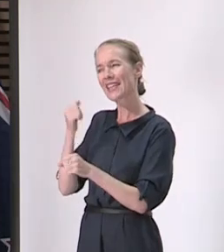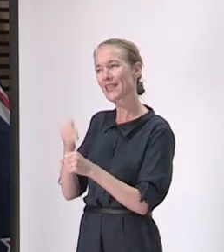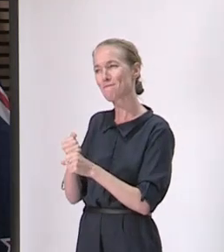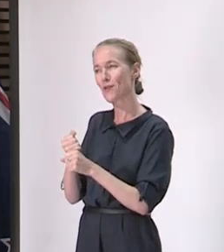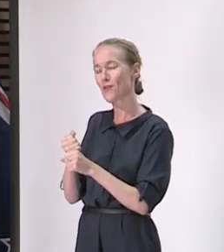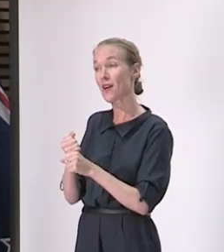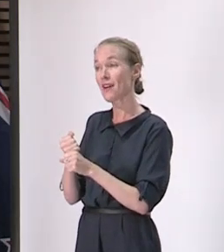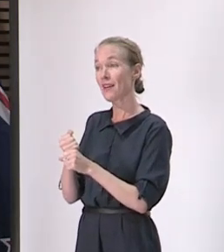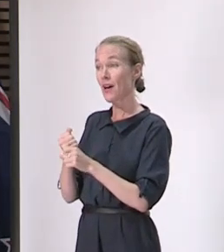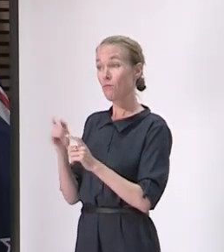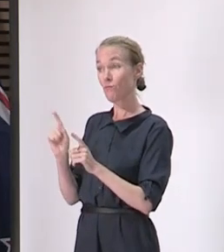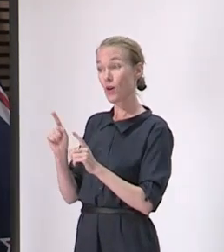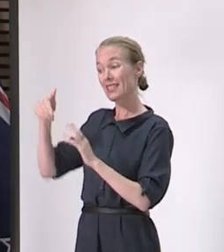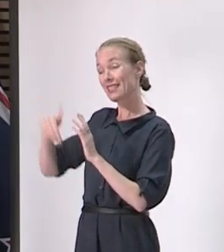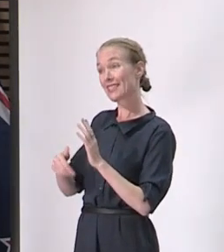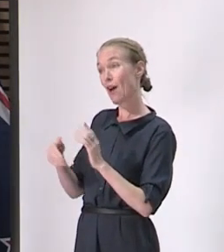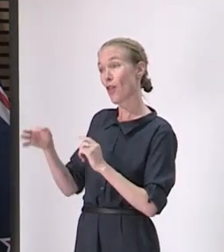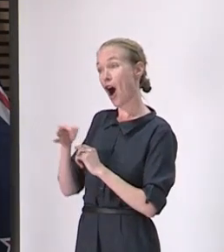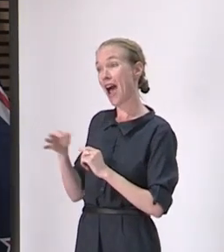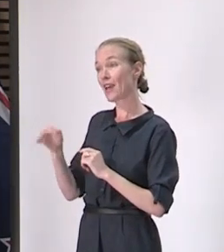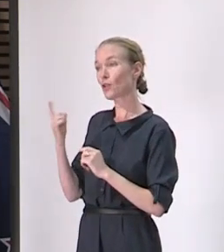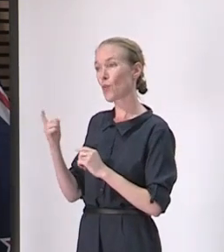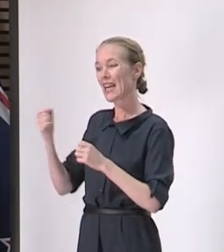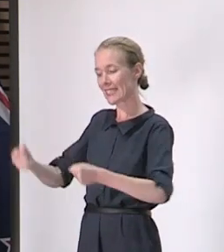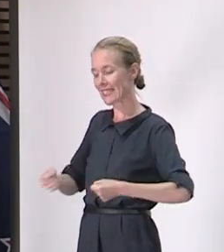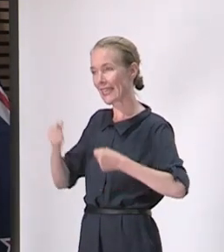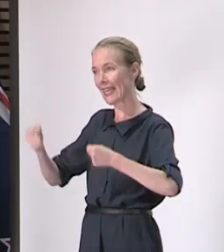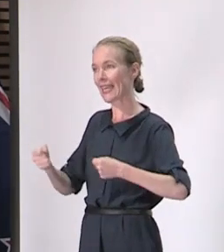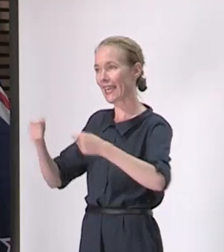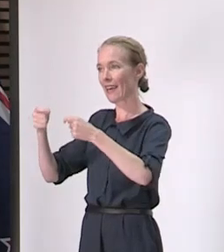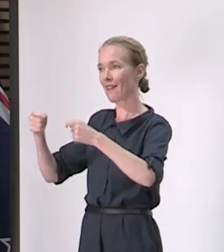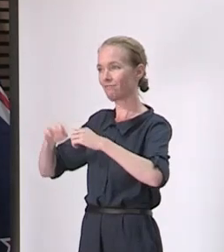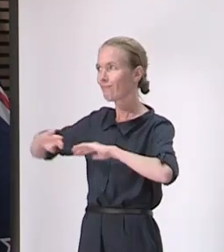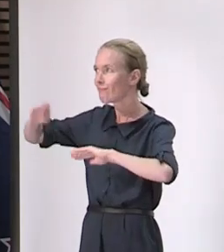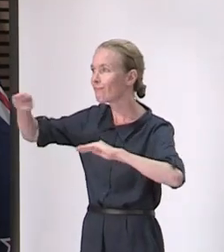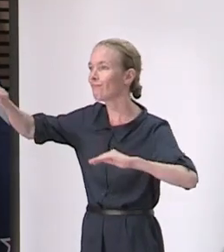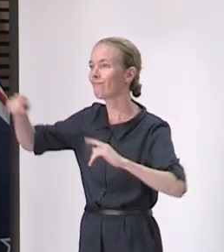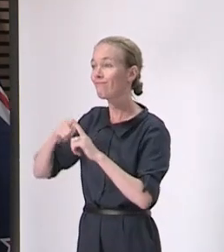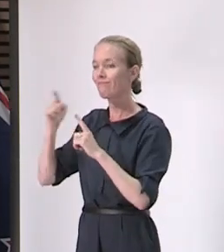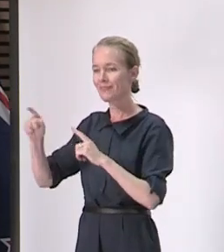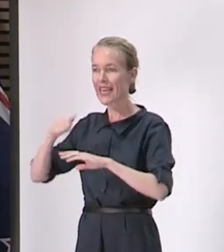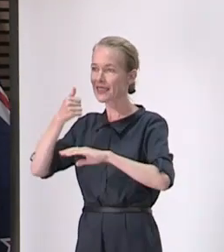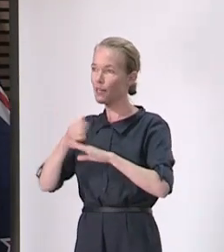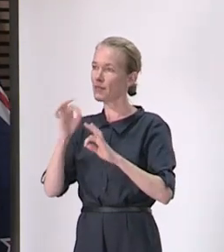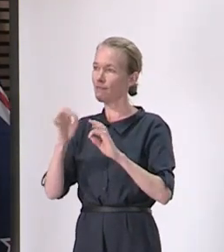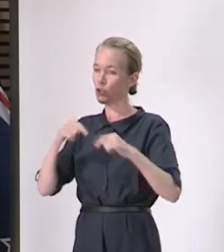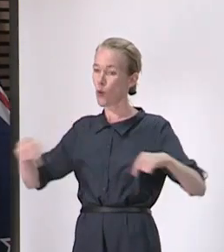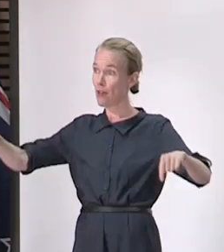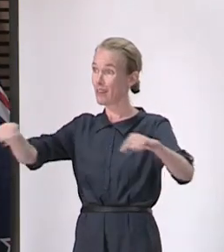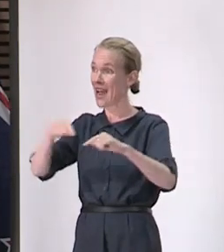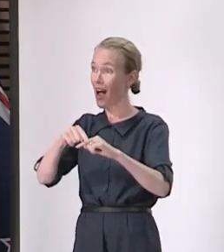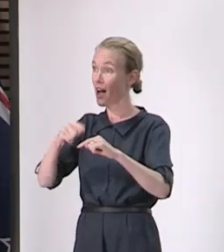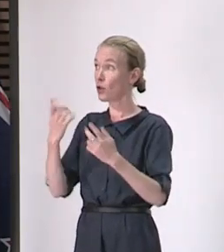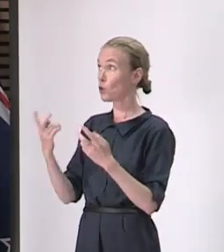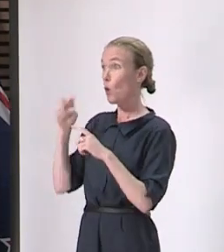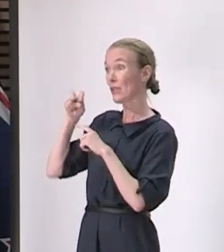slopes in late June and working with the government on standards to set up zones around areas where groups may come together, like near chairlifts, planning